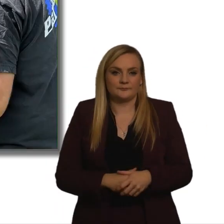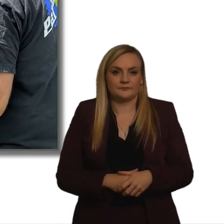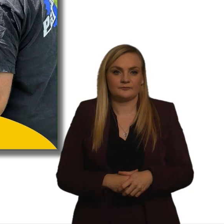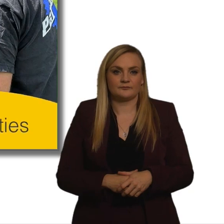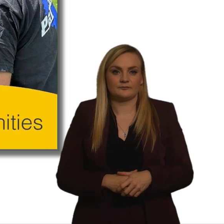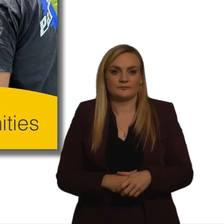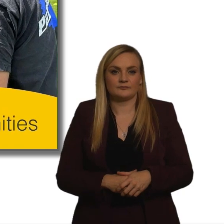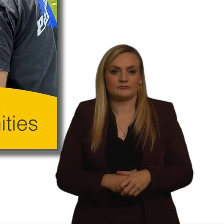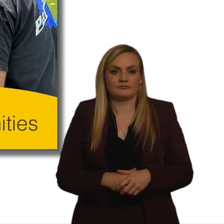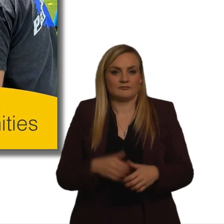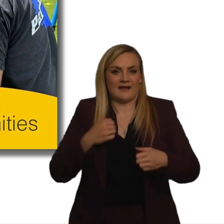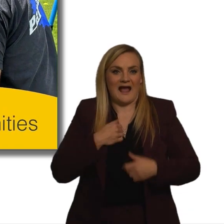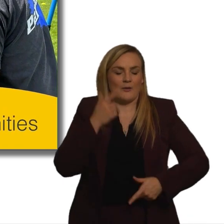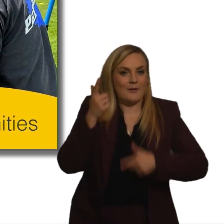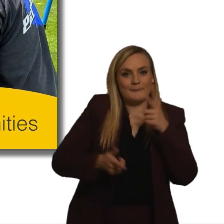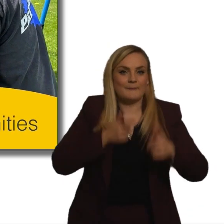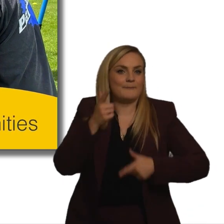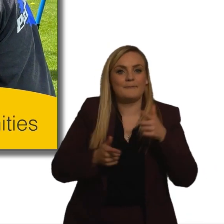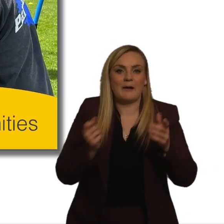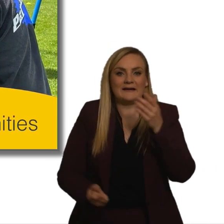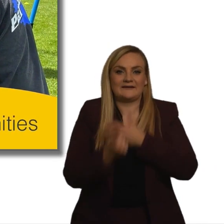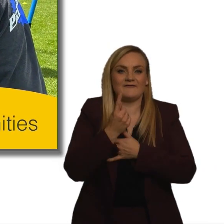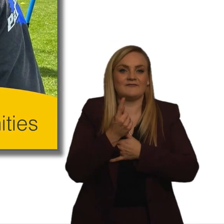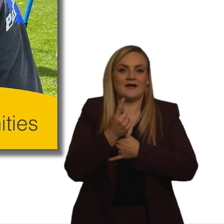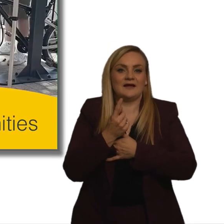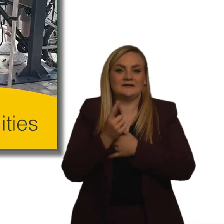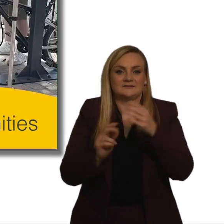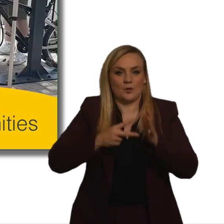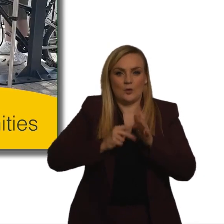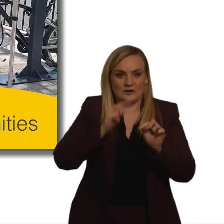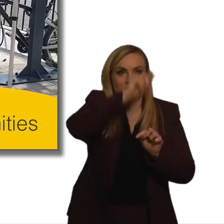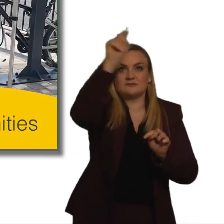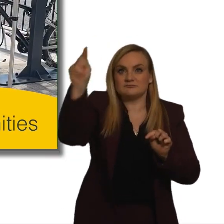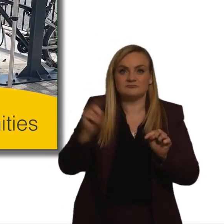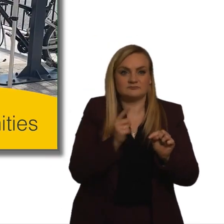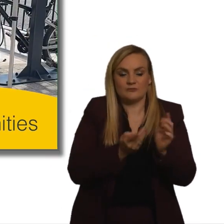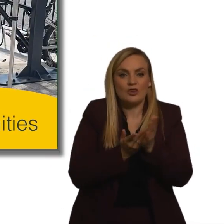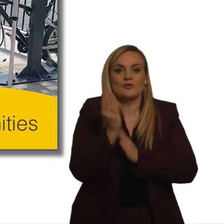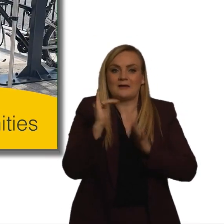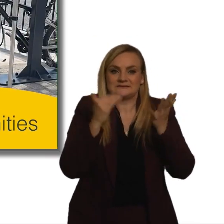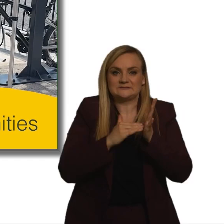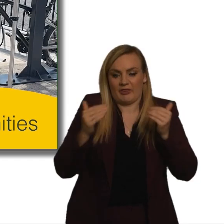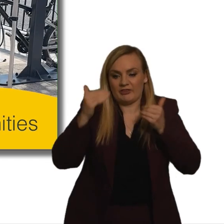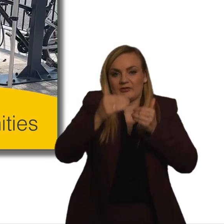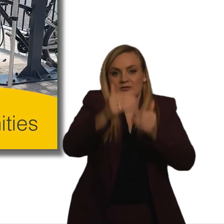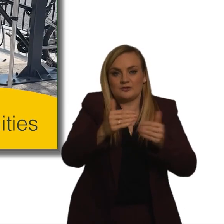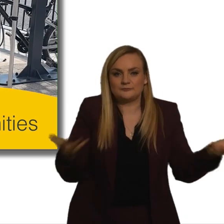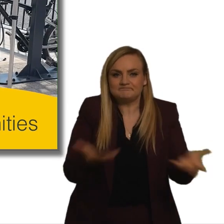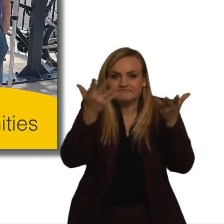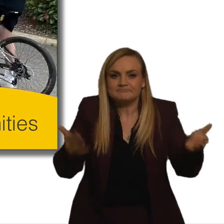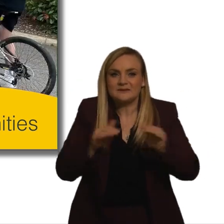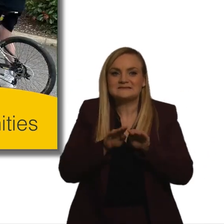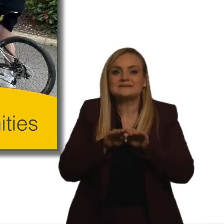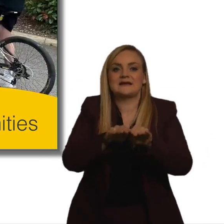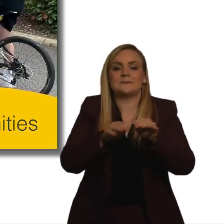Our ever-popular bike events were organised in all regions during the first half of the year to promote sustainability and